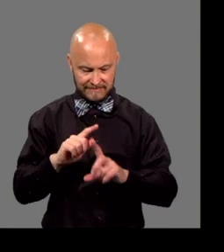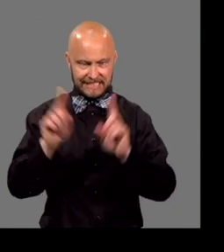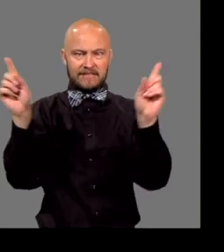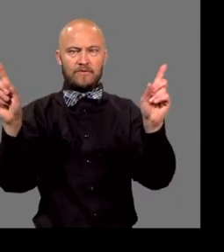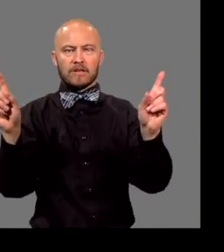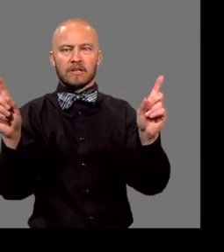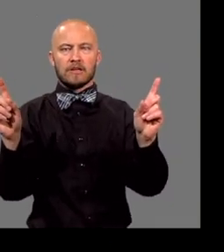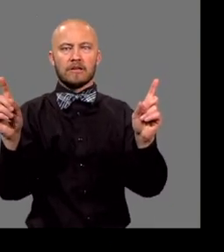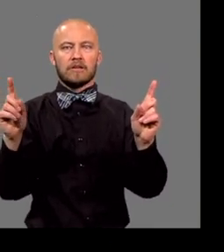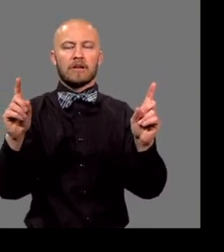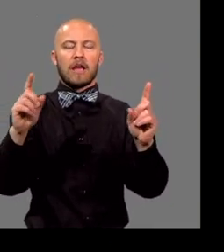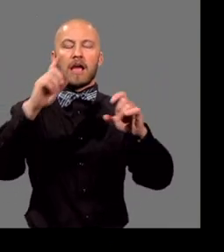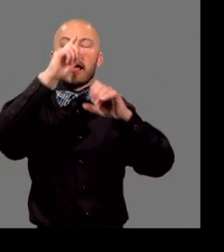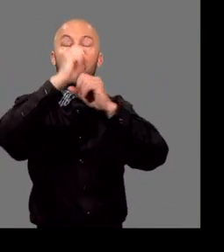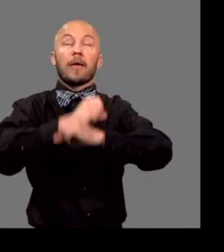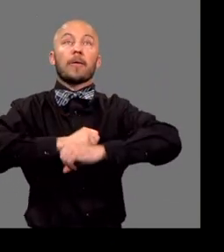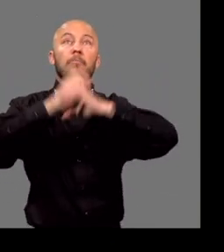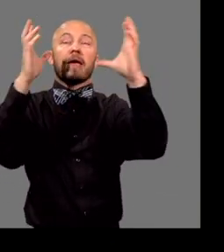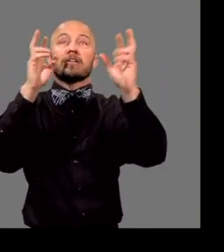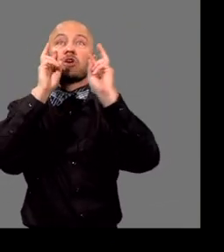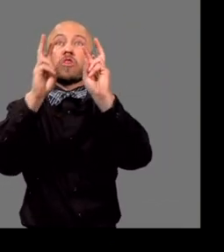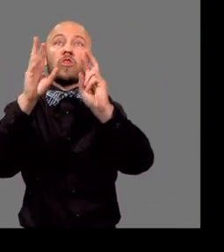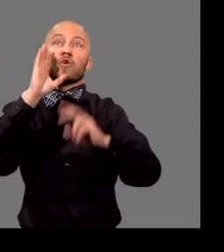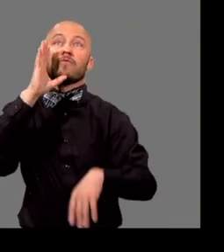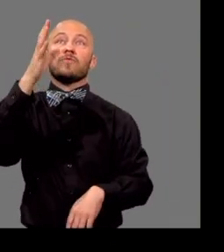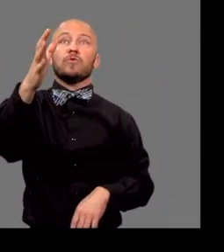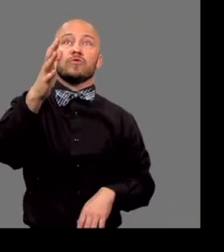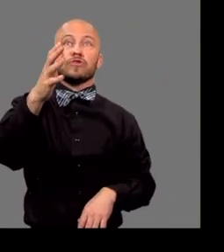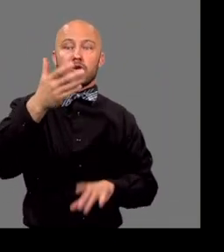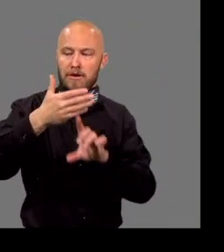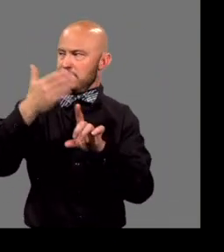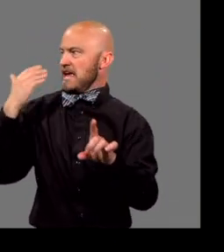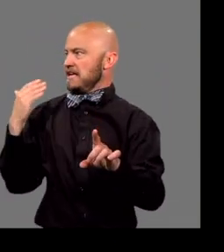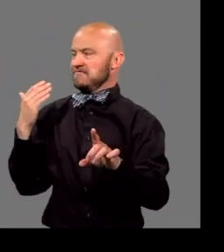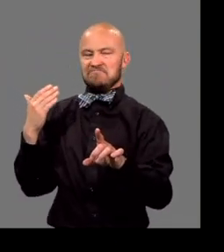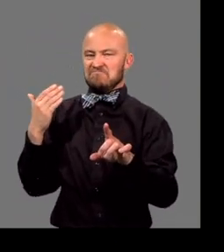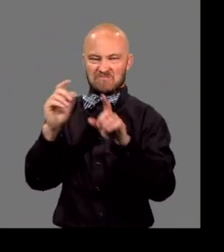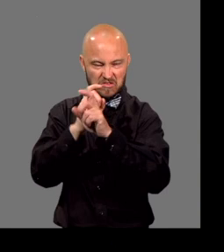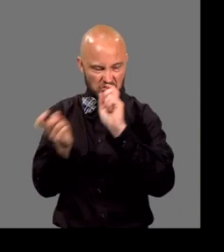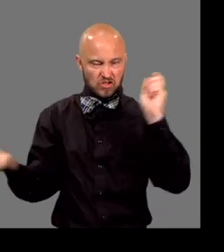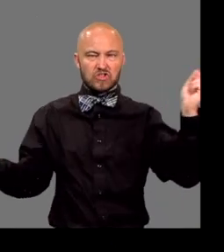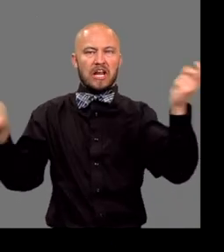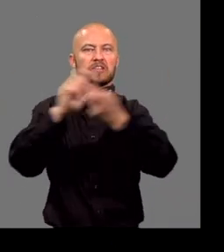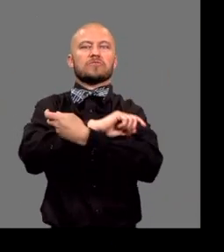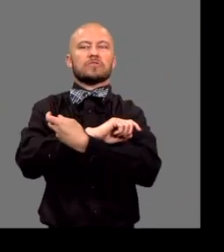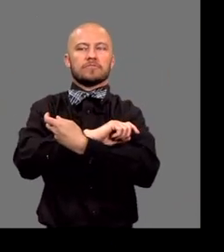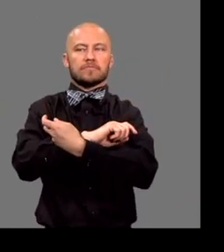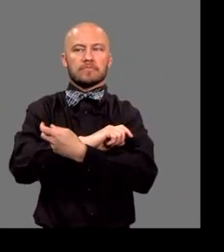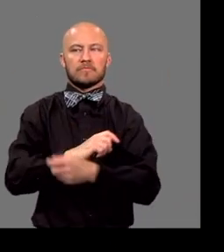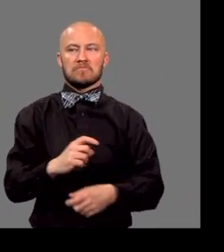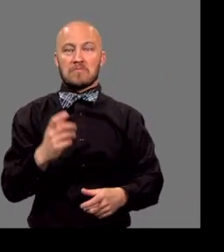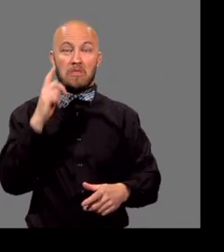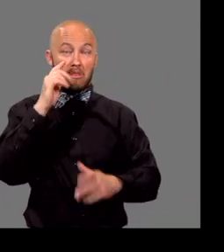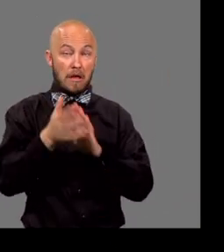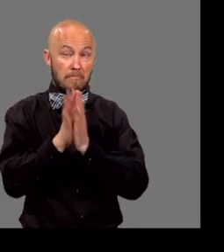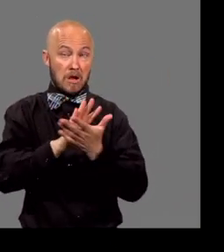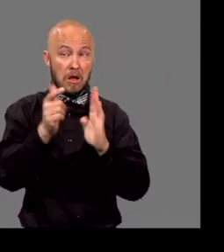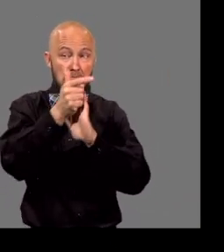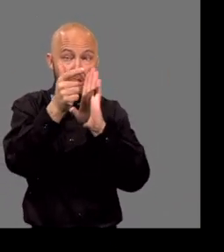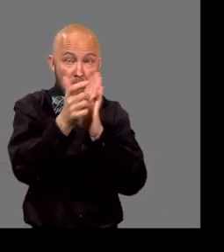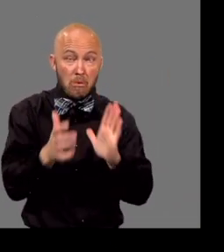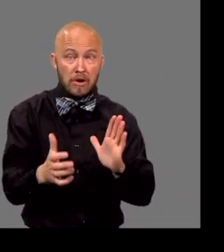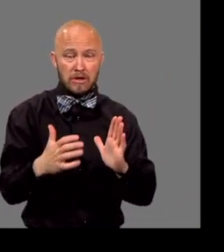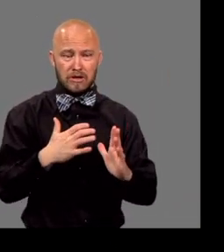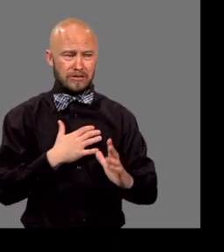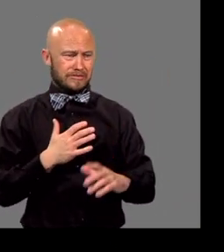person because I could imagine a future that was different from my past. Now, I never thought I'd become a lawyer or a